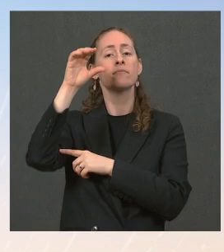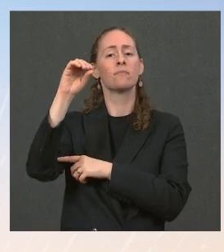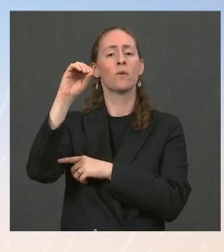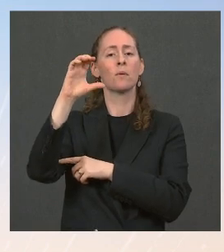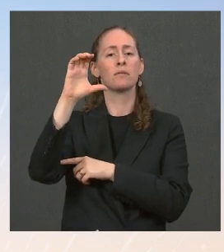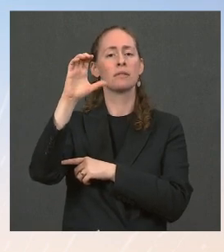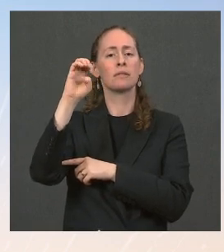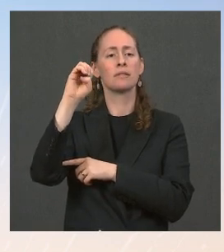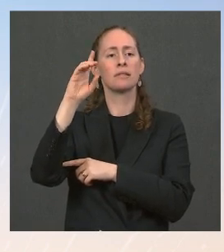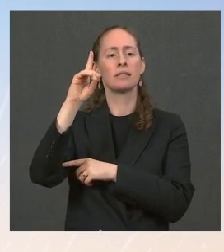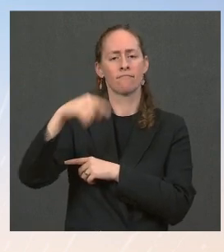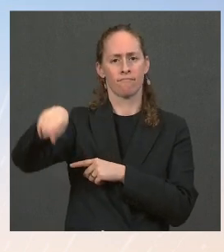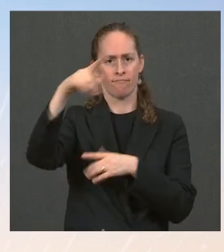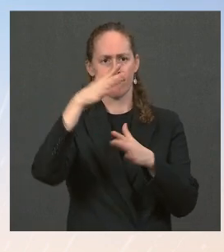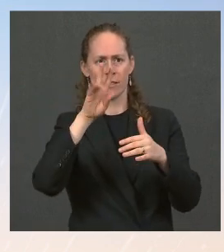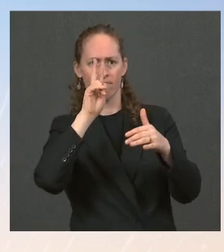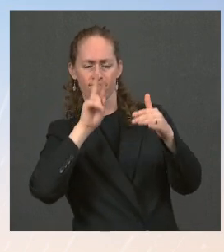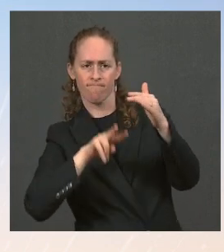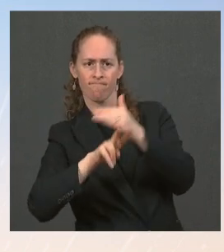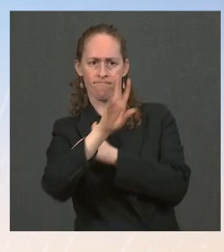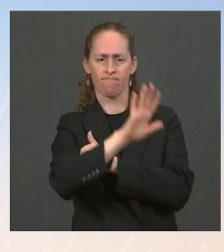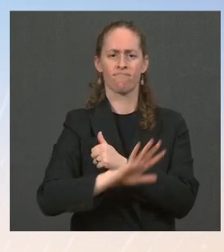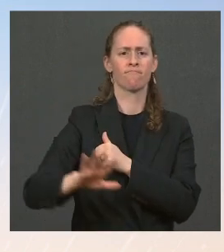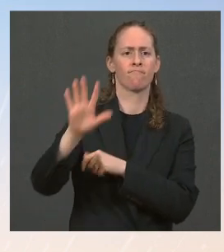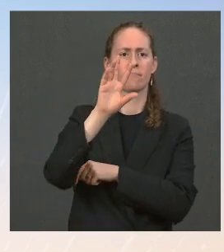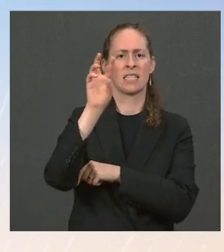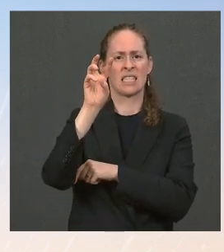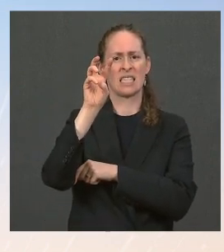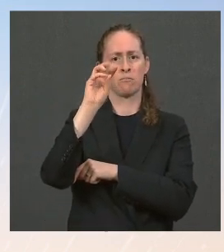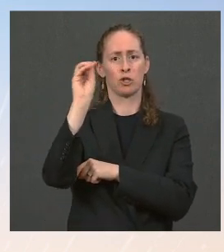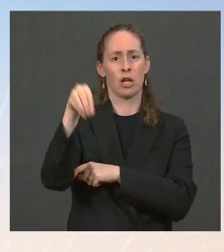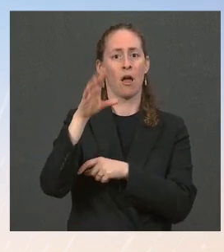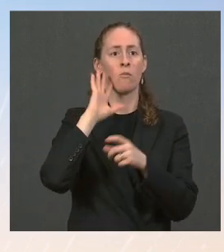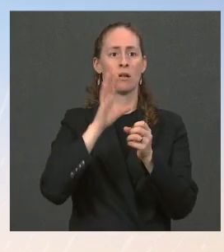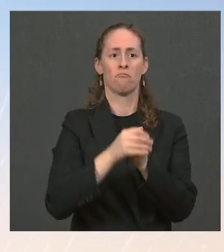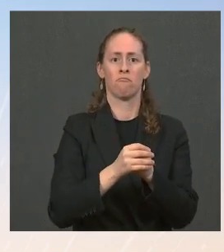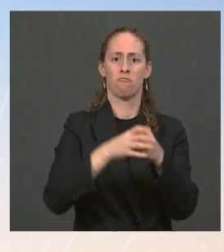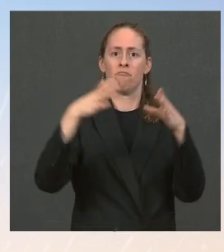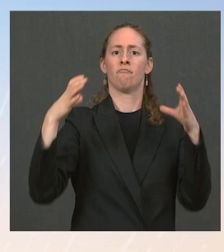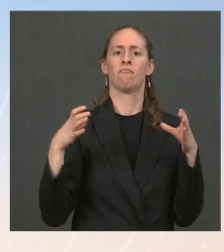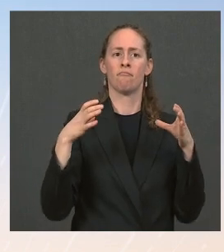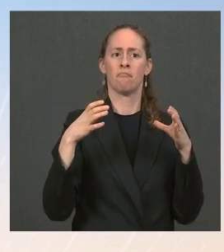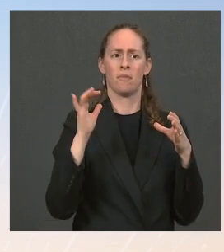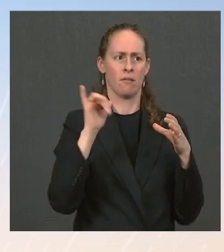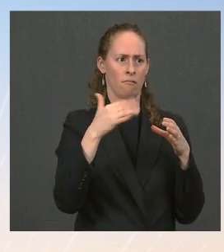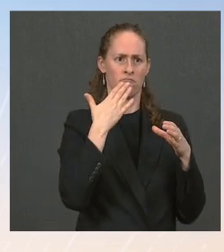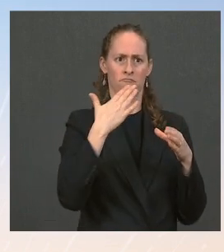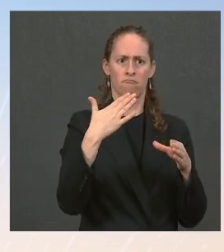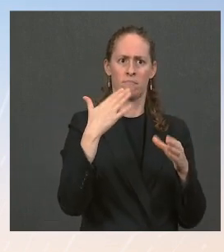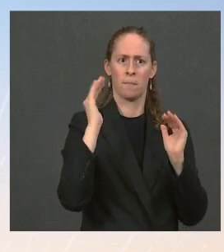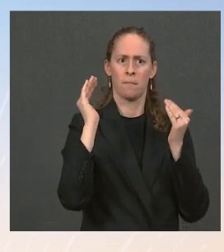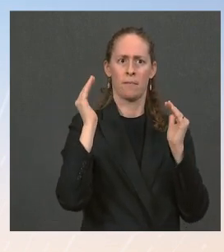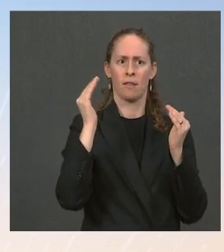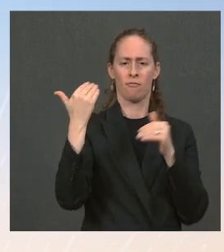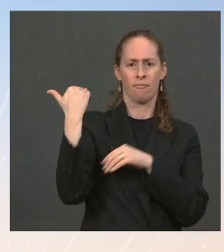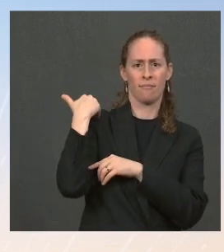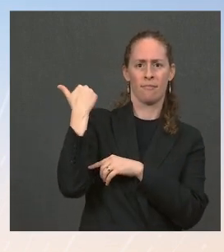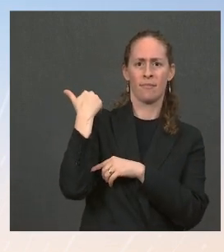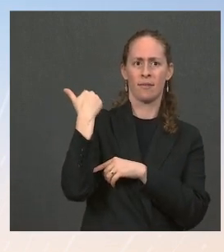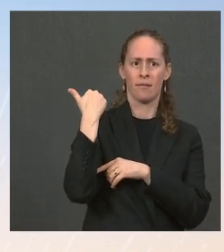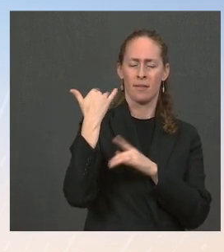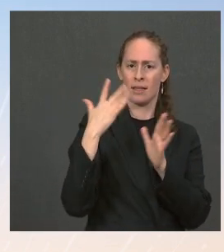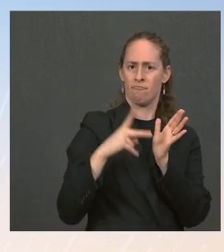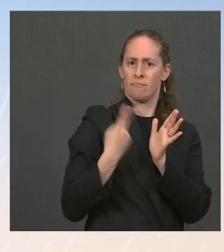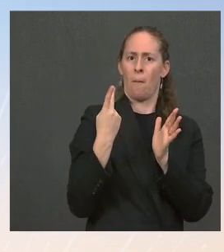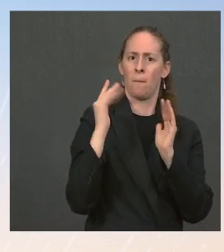growth, certainly a positive sign, which is nearly double what was projected in December. And the OECD also increased its projection for U.S.